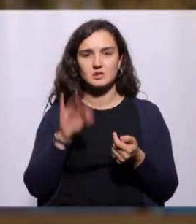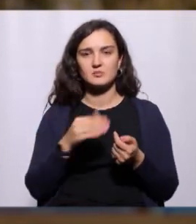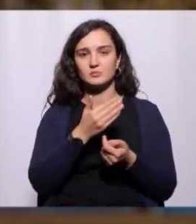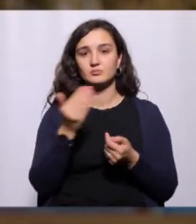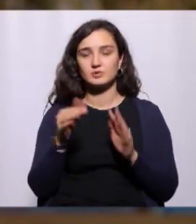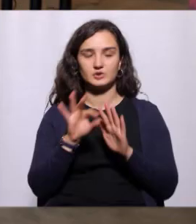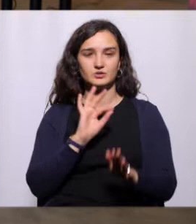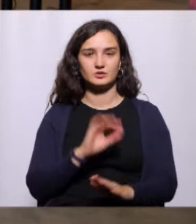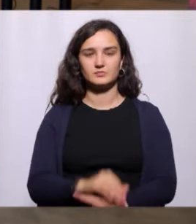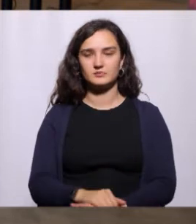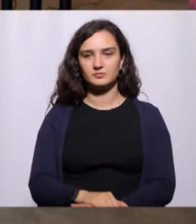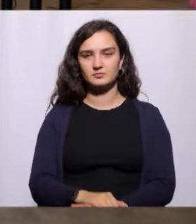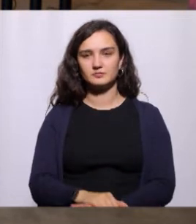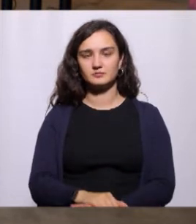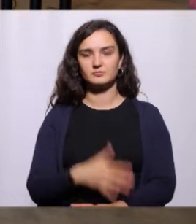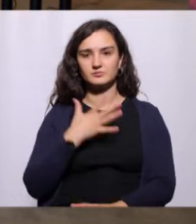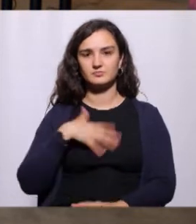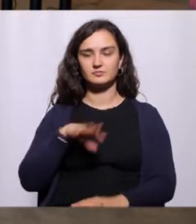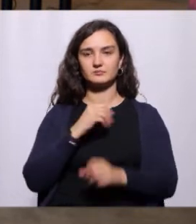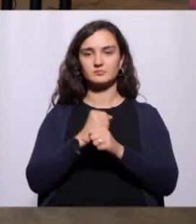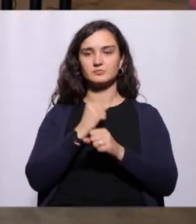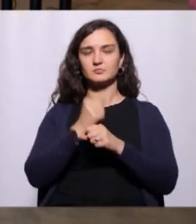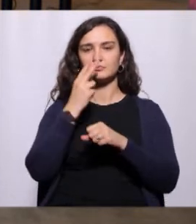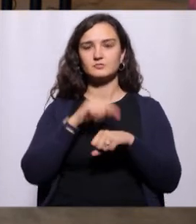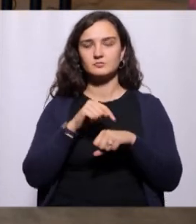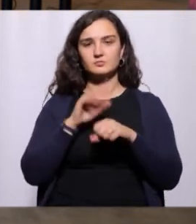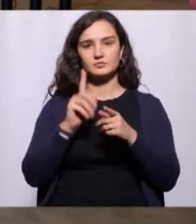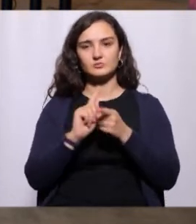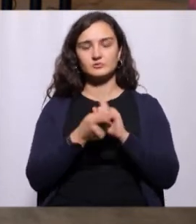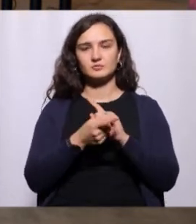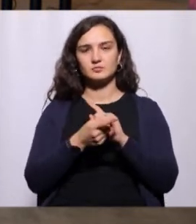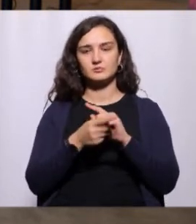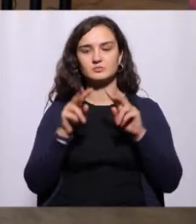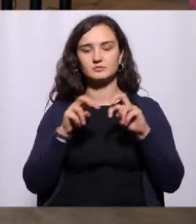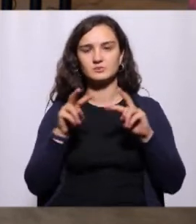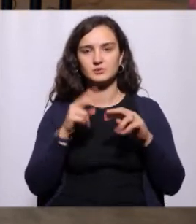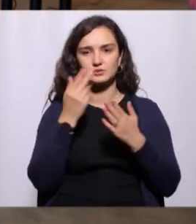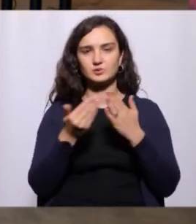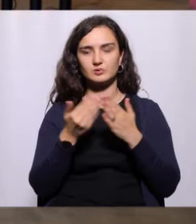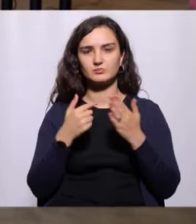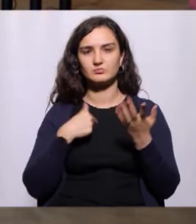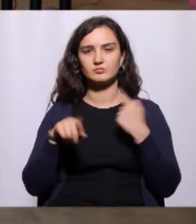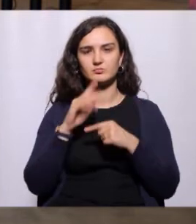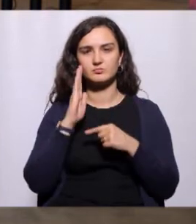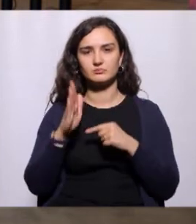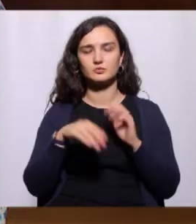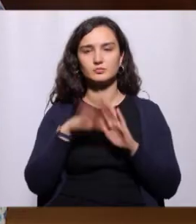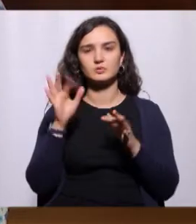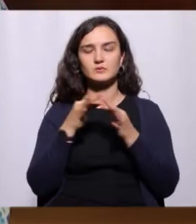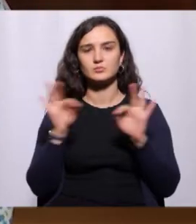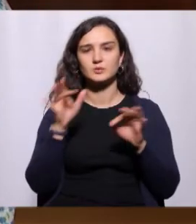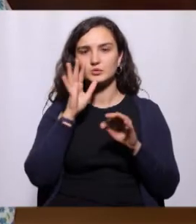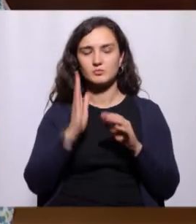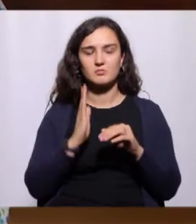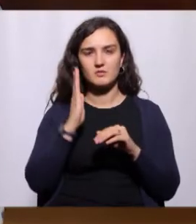you prefer. Our working habits will change too. Research shows that we will have more free time in